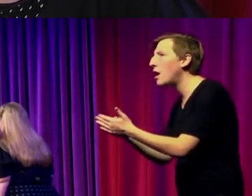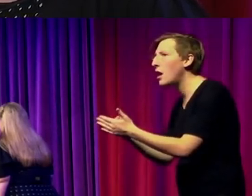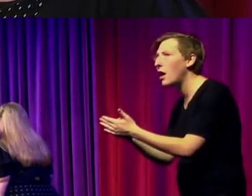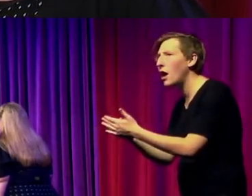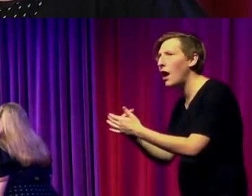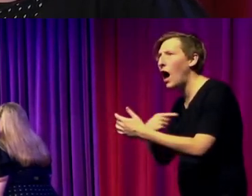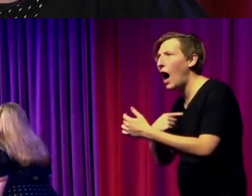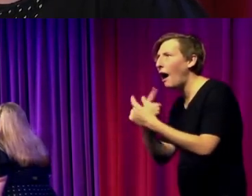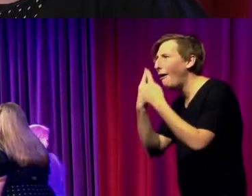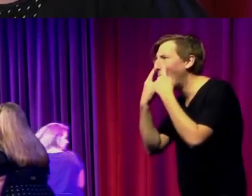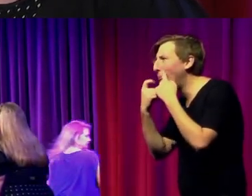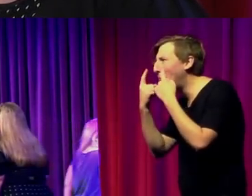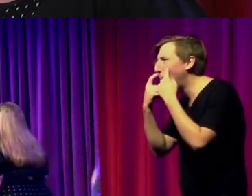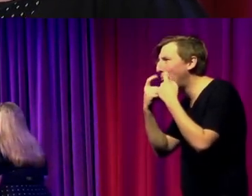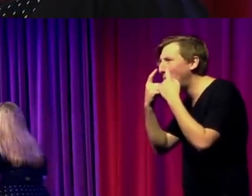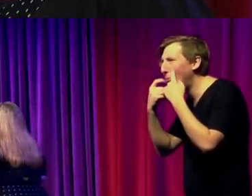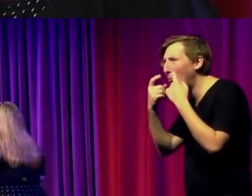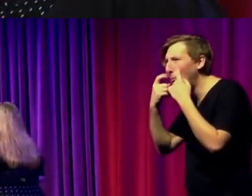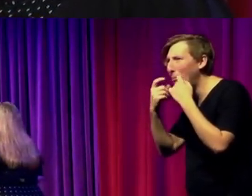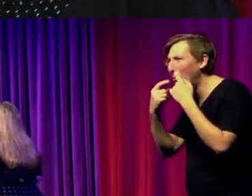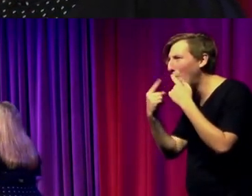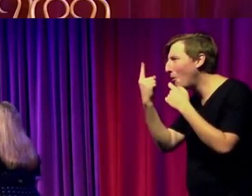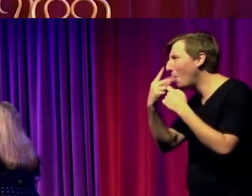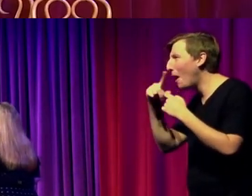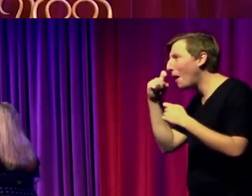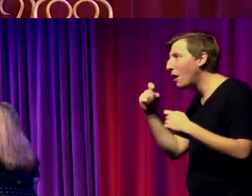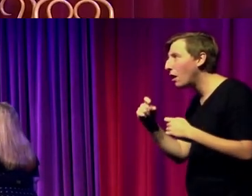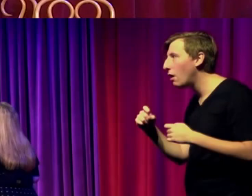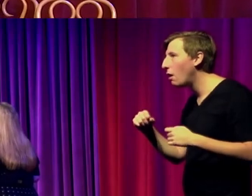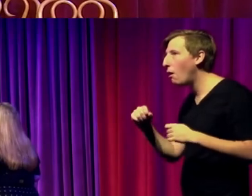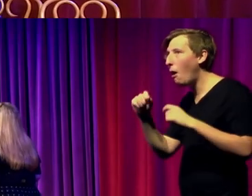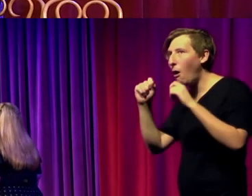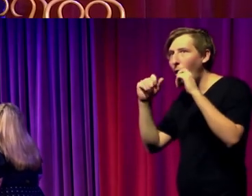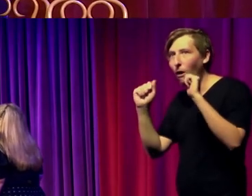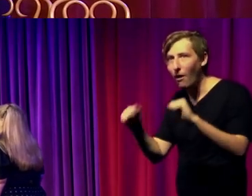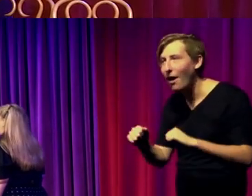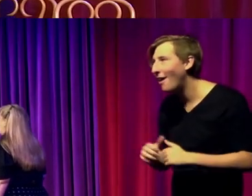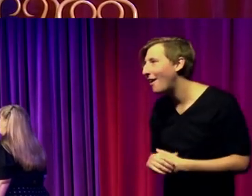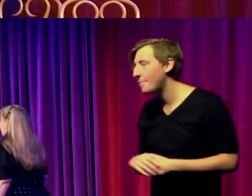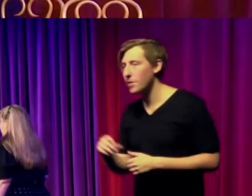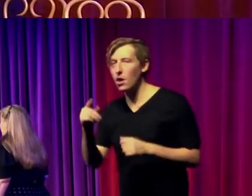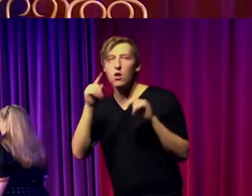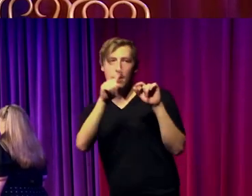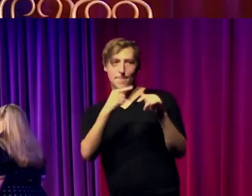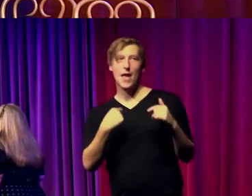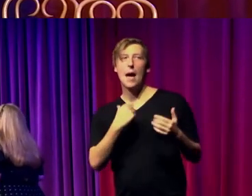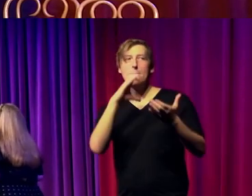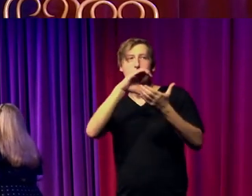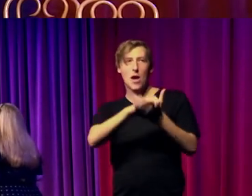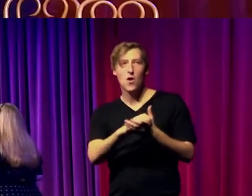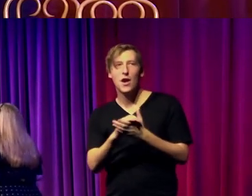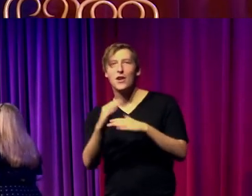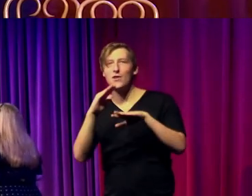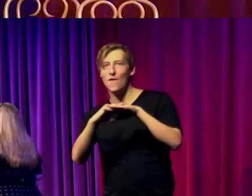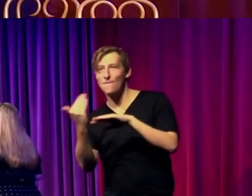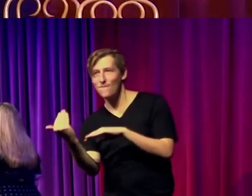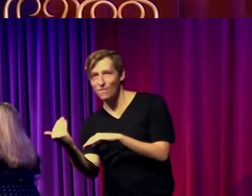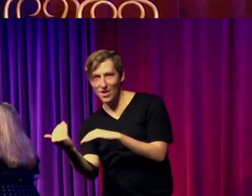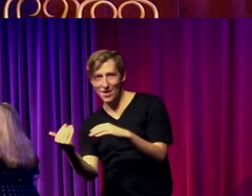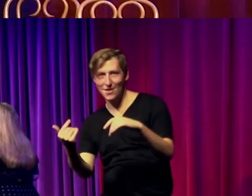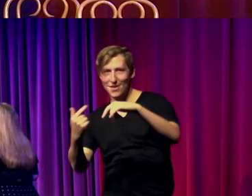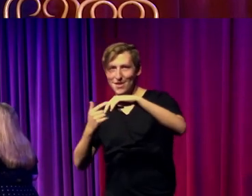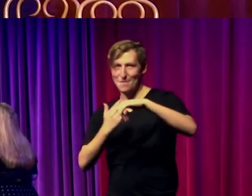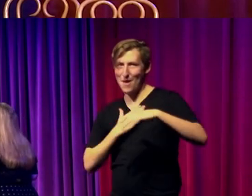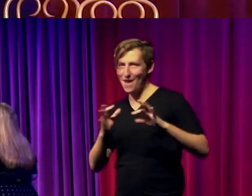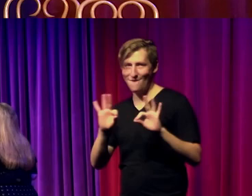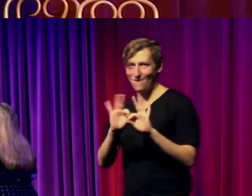Liv Tyler did it! Okay, so, look, I'm getting married on the 15th, and my entire family is very